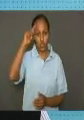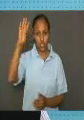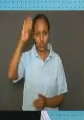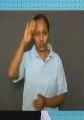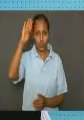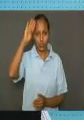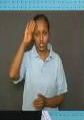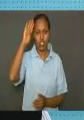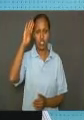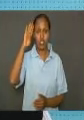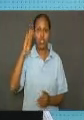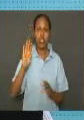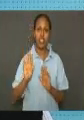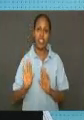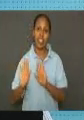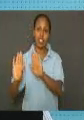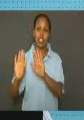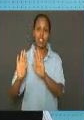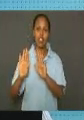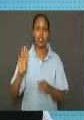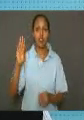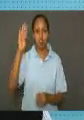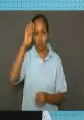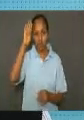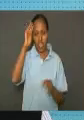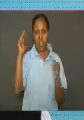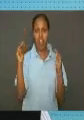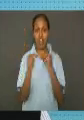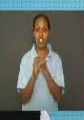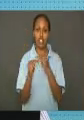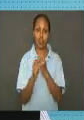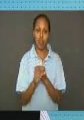Boole in his Boolean algebra.